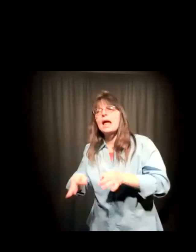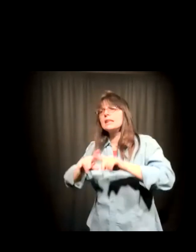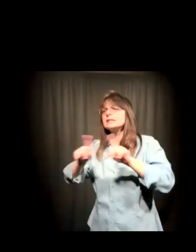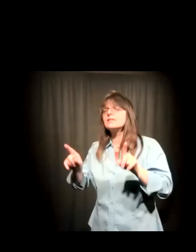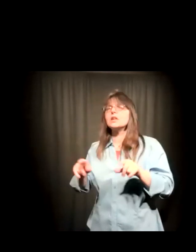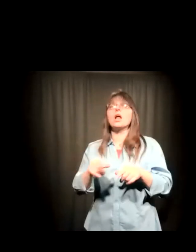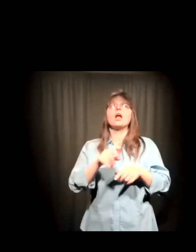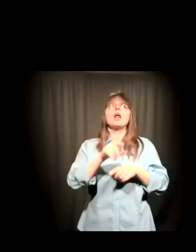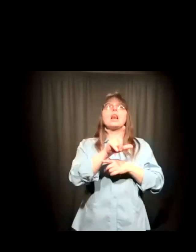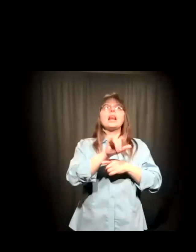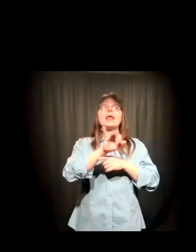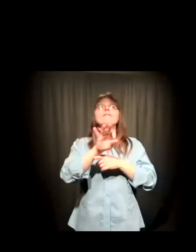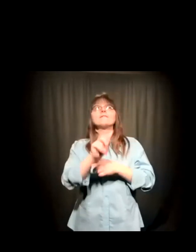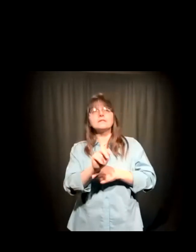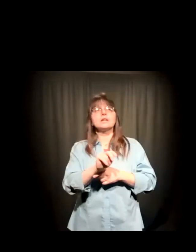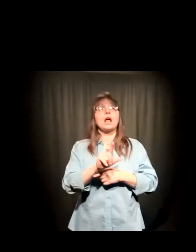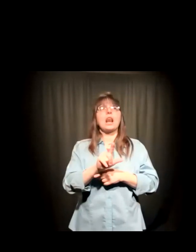laugh, bottle, laugh.